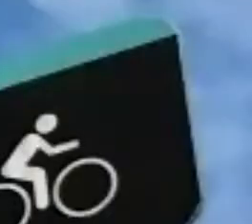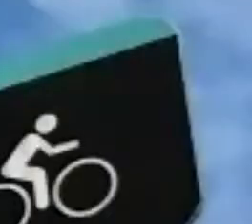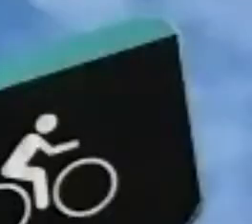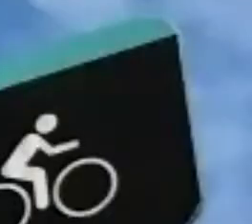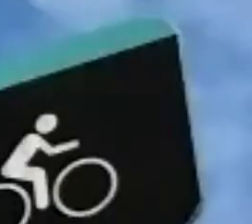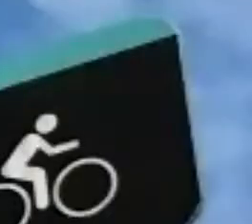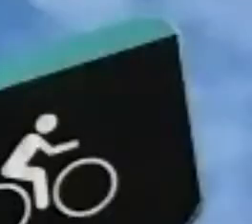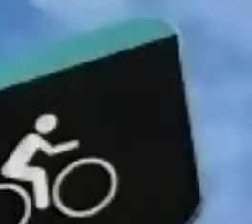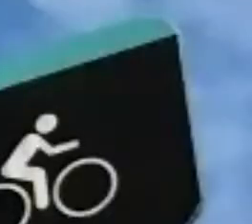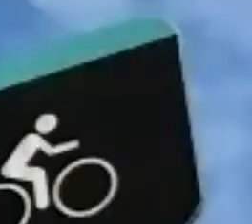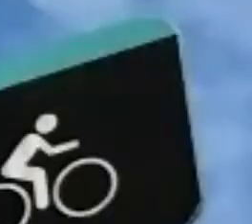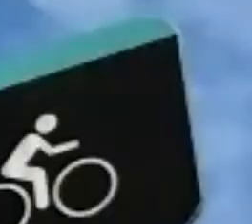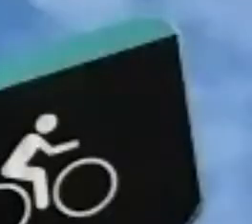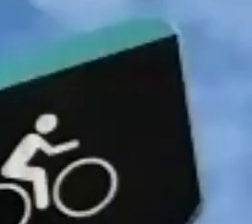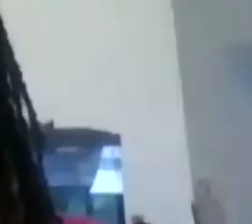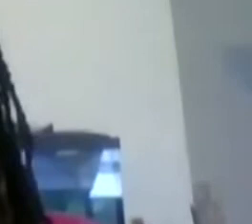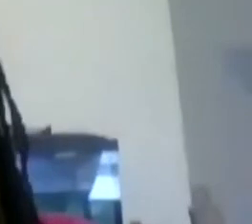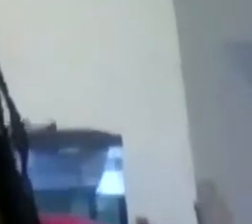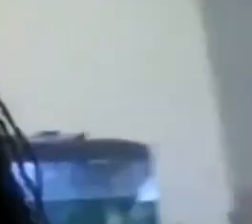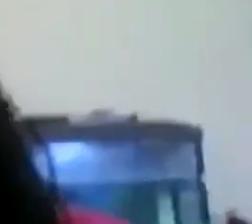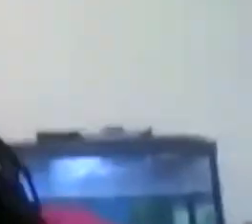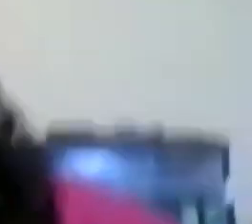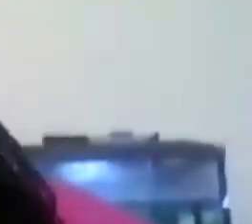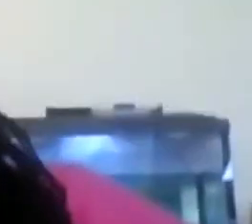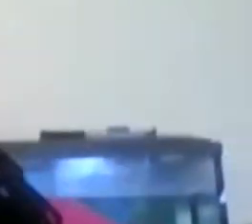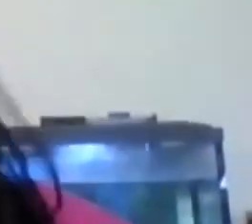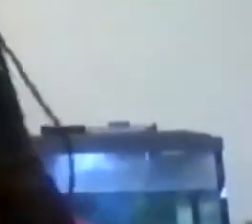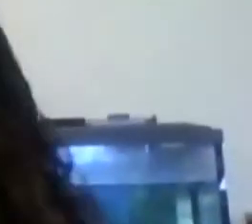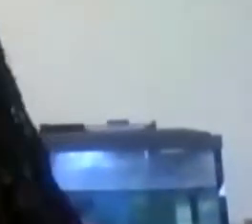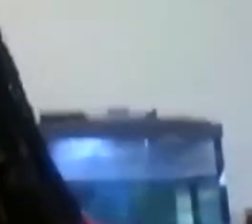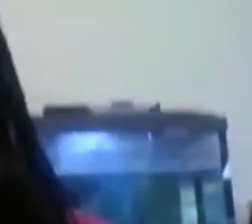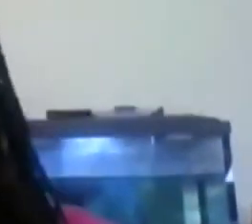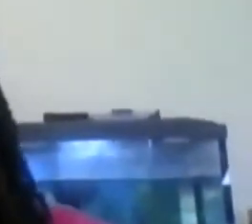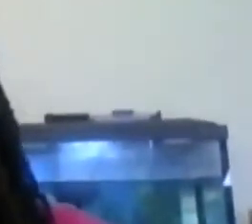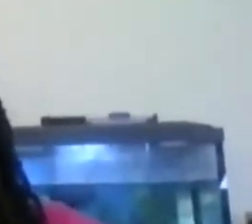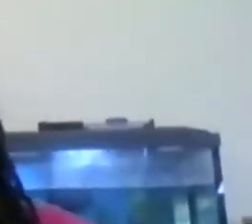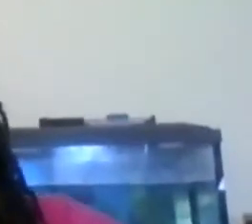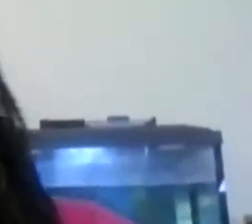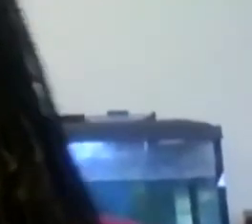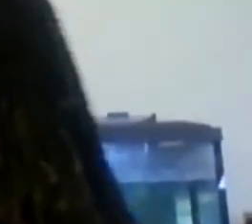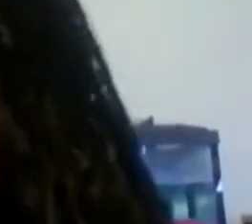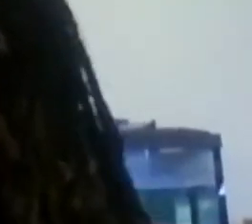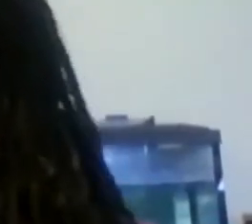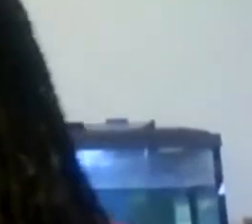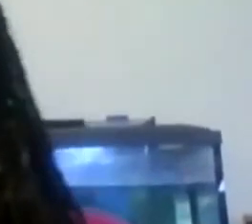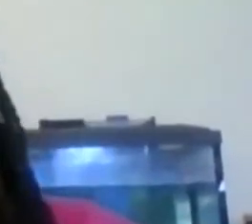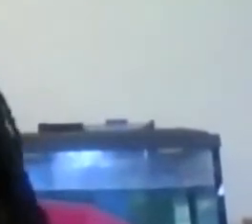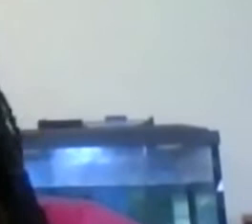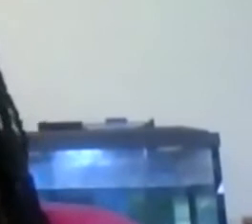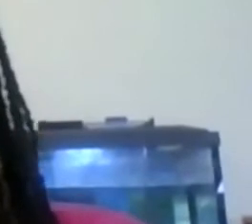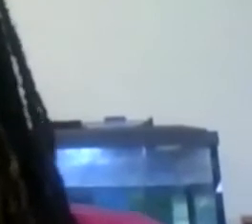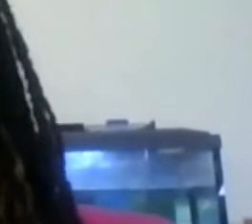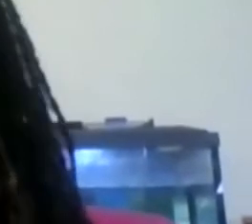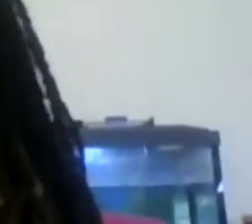in my house today, so I have the internet all to myself. Hey. I'm